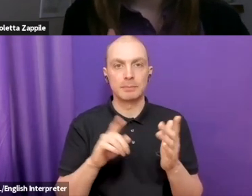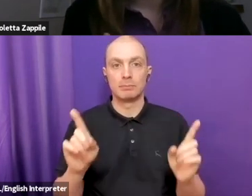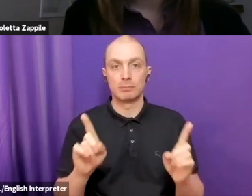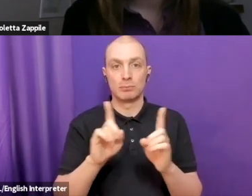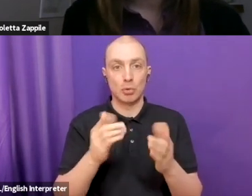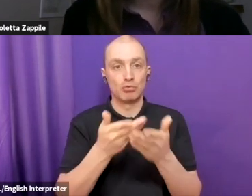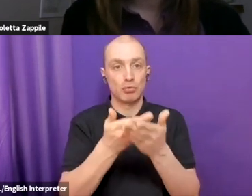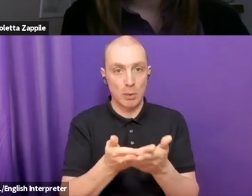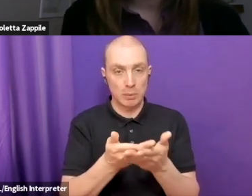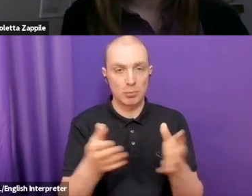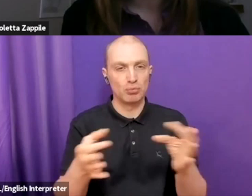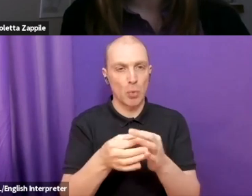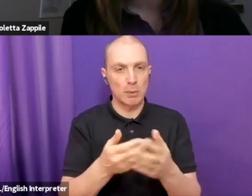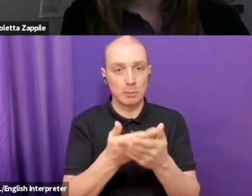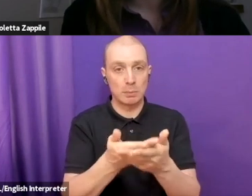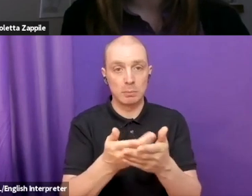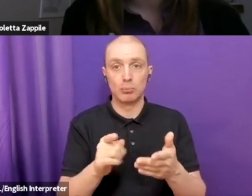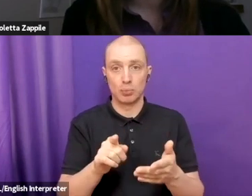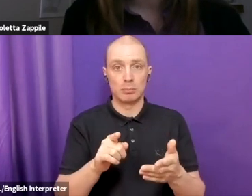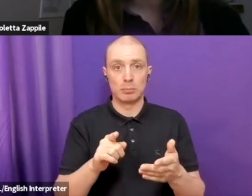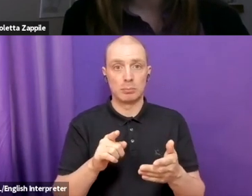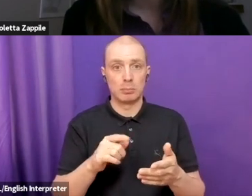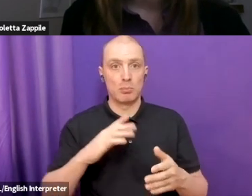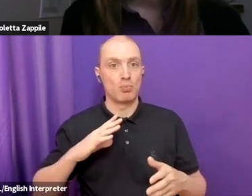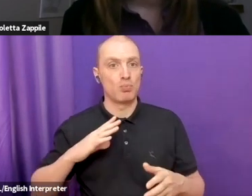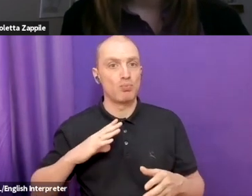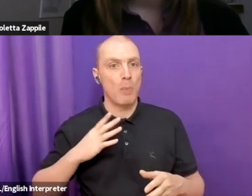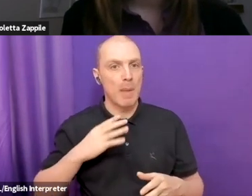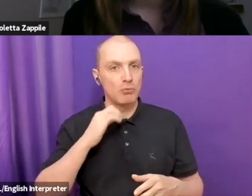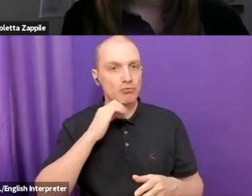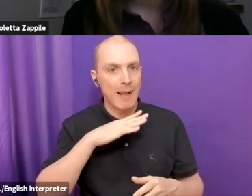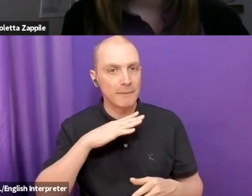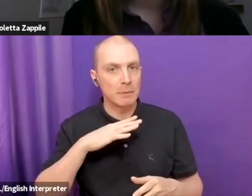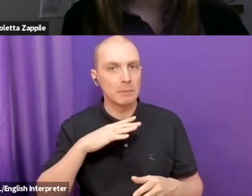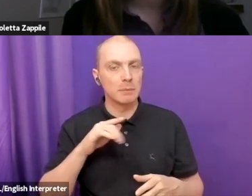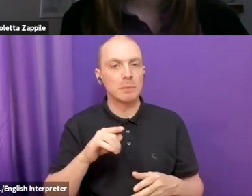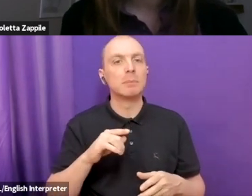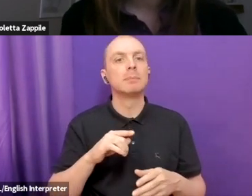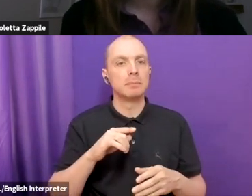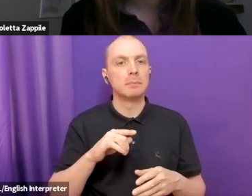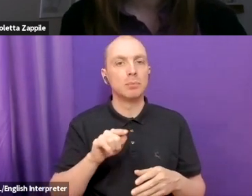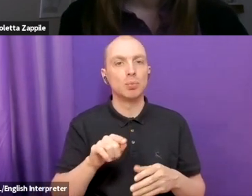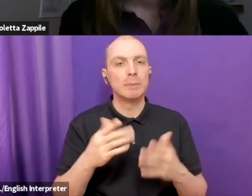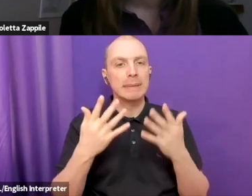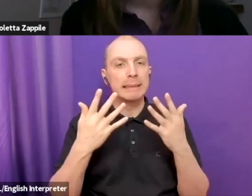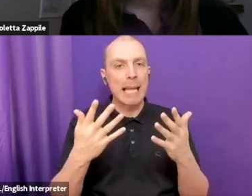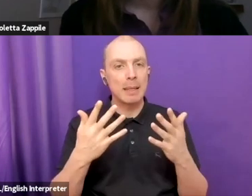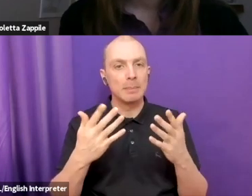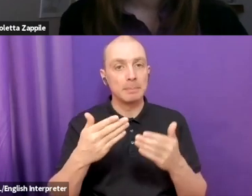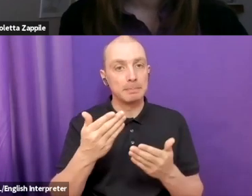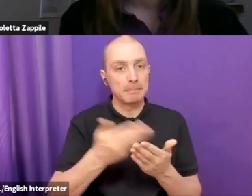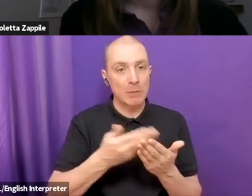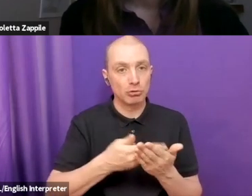if you are going to draft a joint submission, you have approximately 10 pages